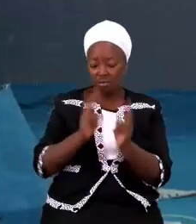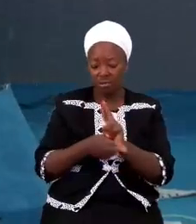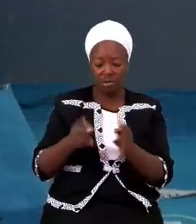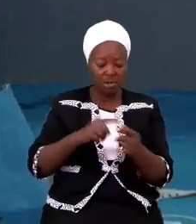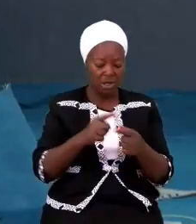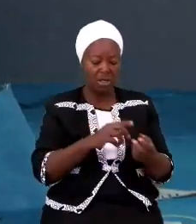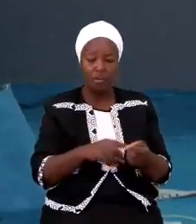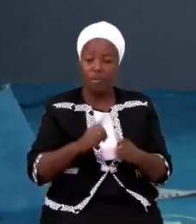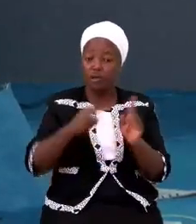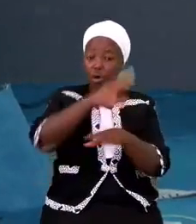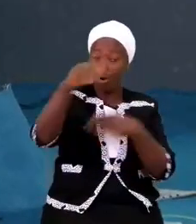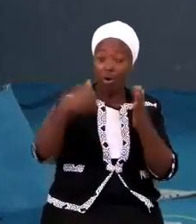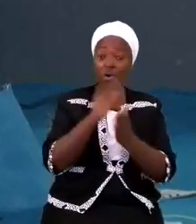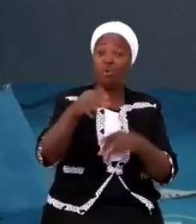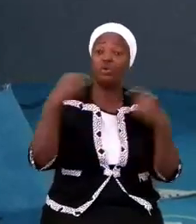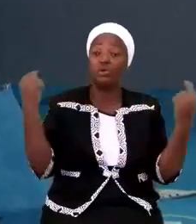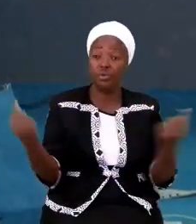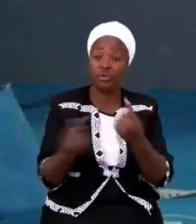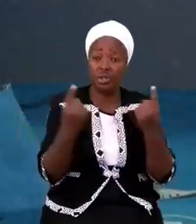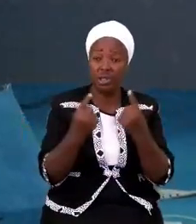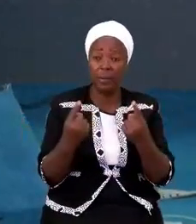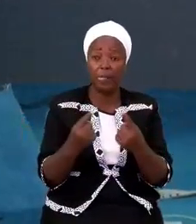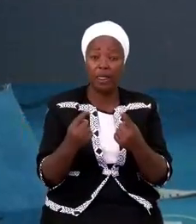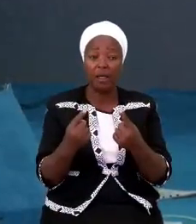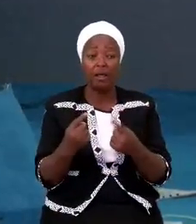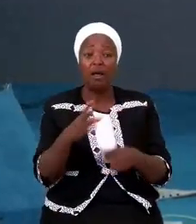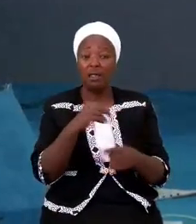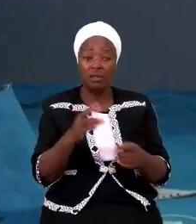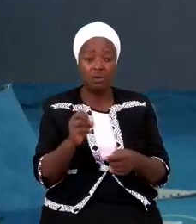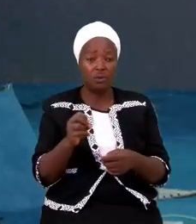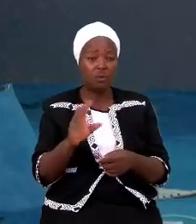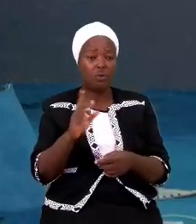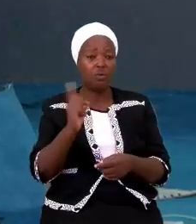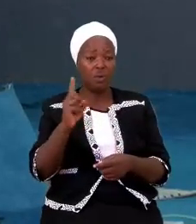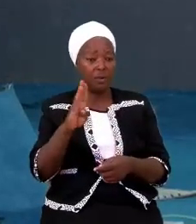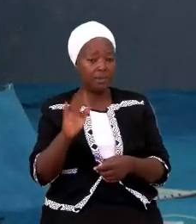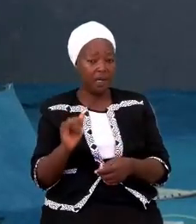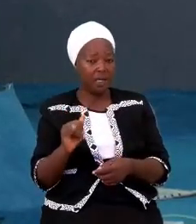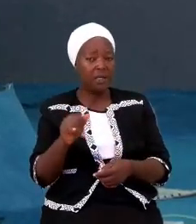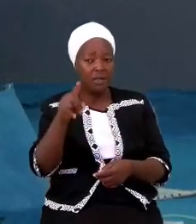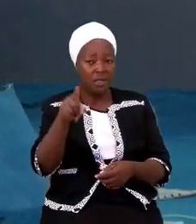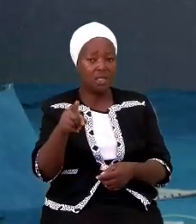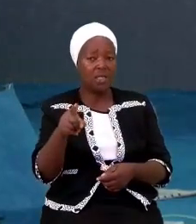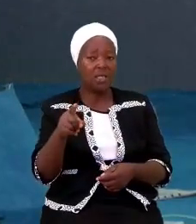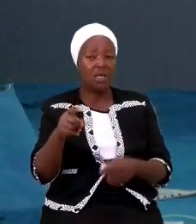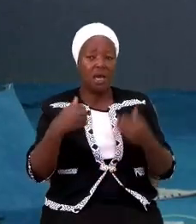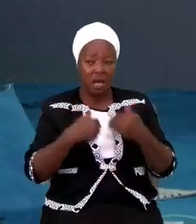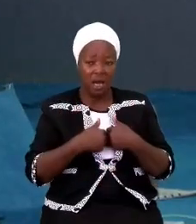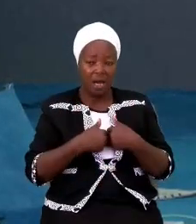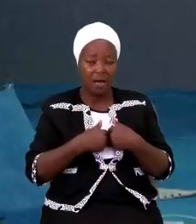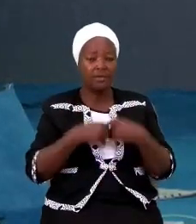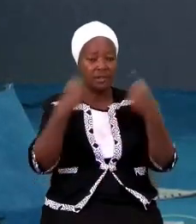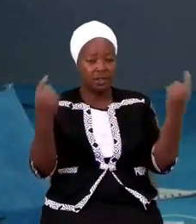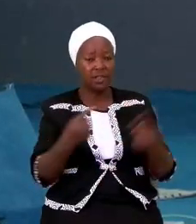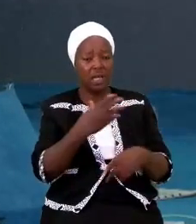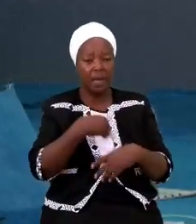have transgressed, and make you a new heart and a new spirit. For why will ye